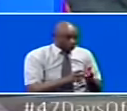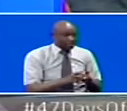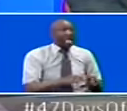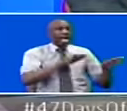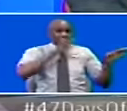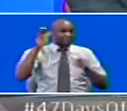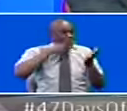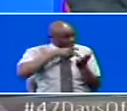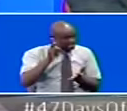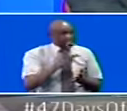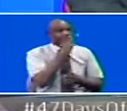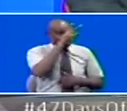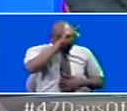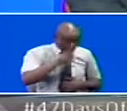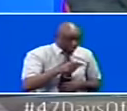total of